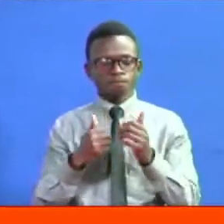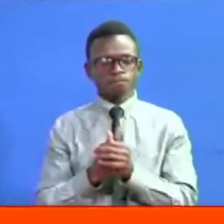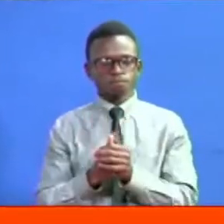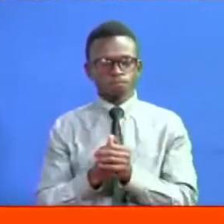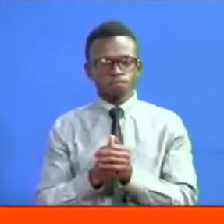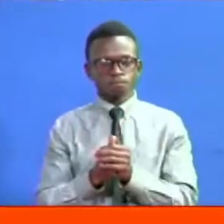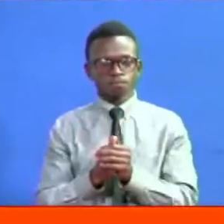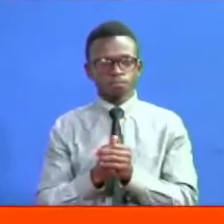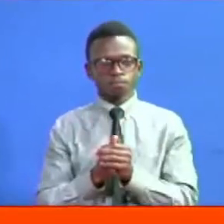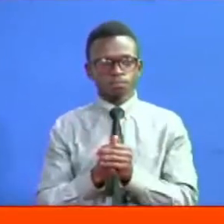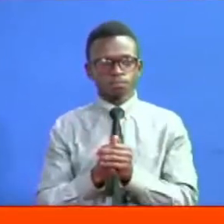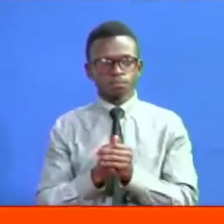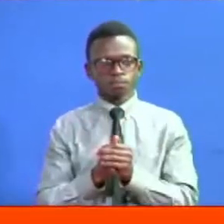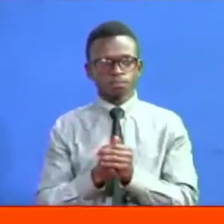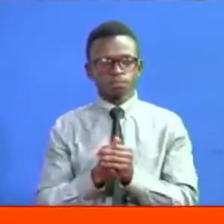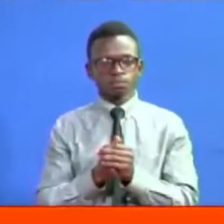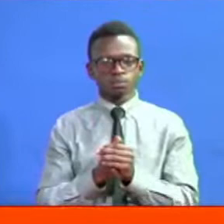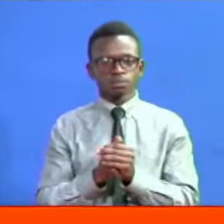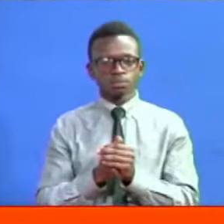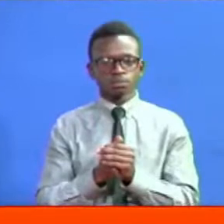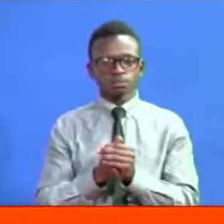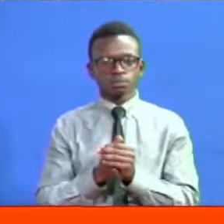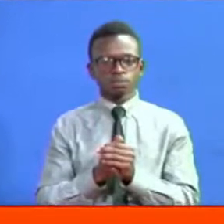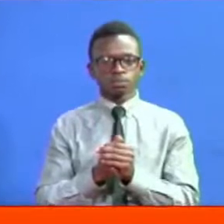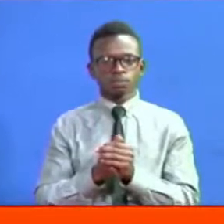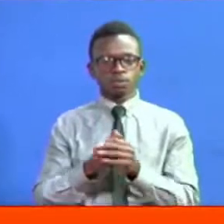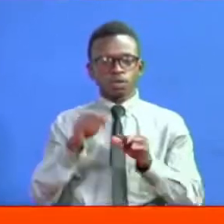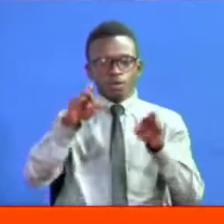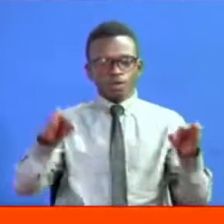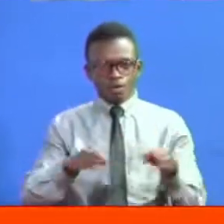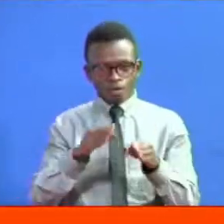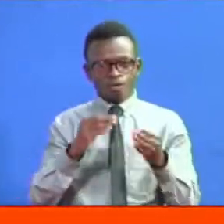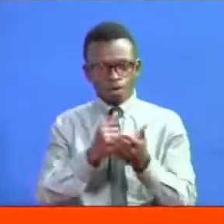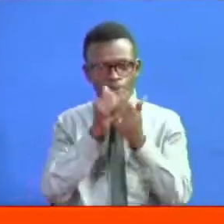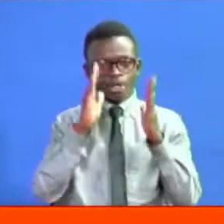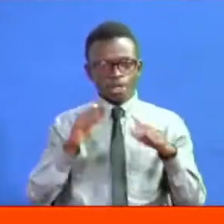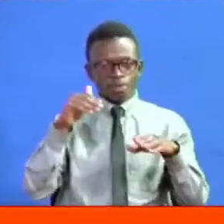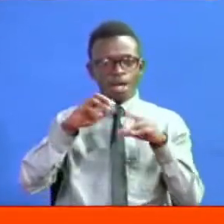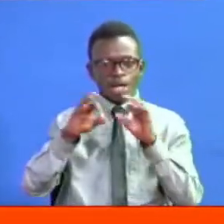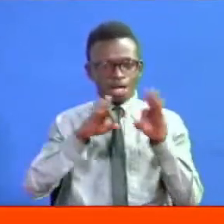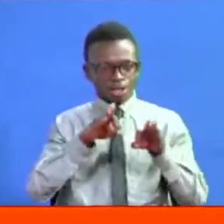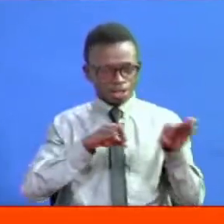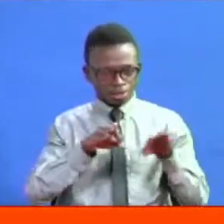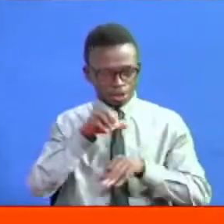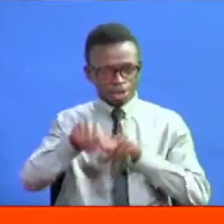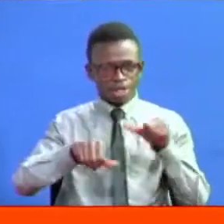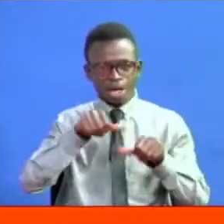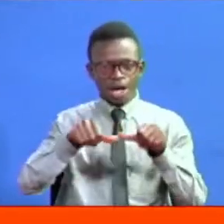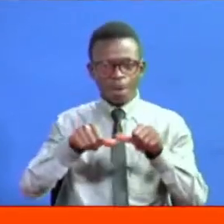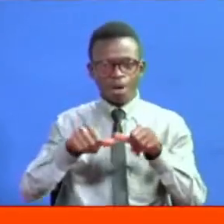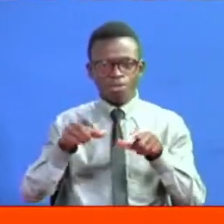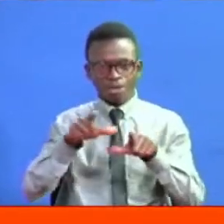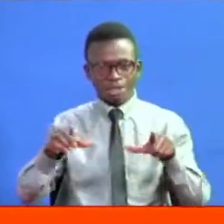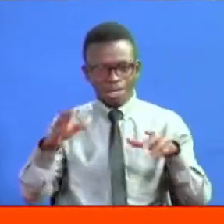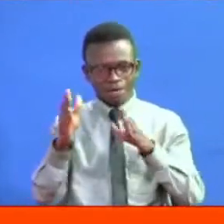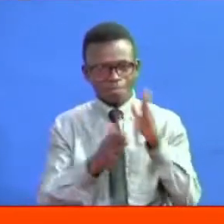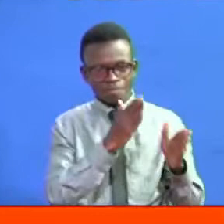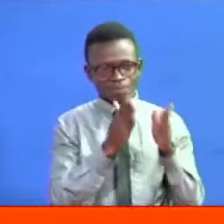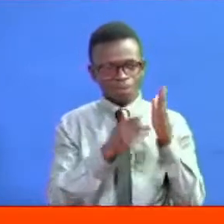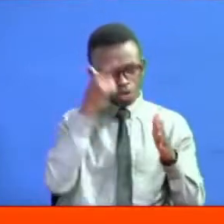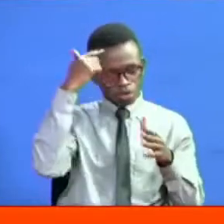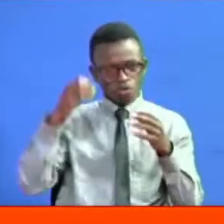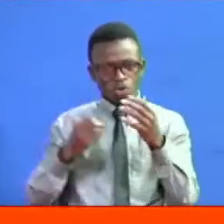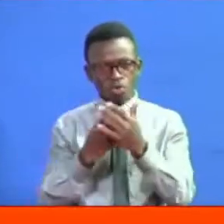Yunia Katuva, the farm supervisor, explains in detail 2 ways for land preparation of growing the